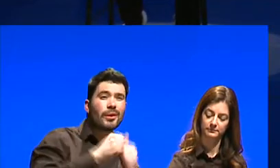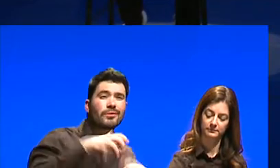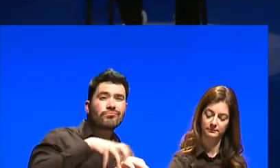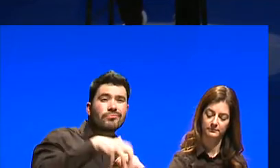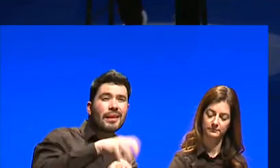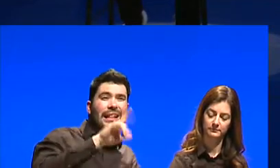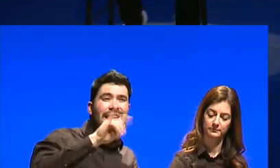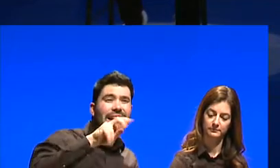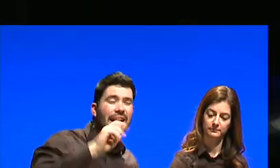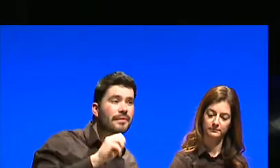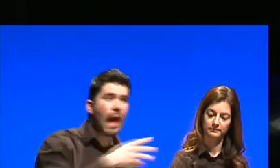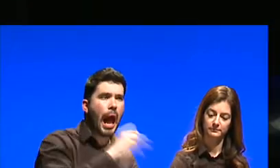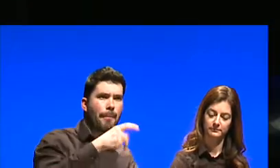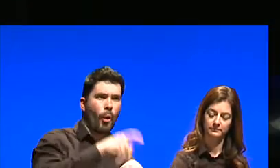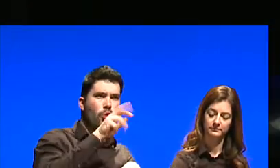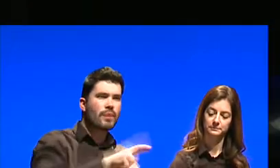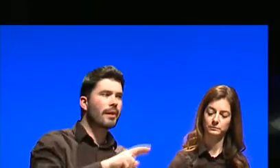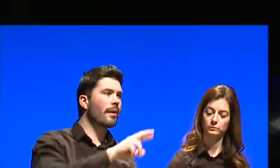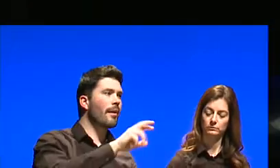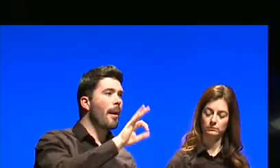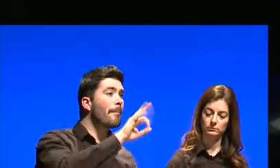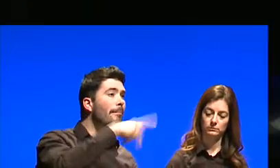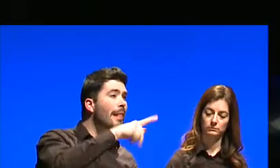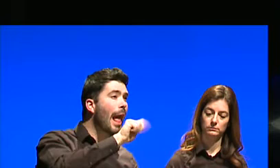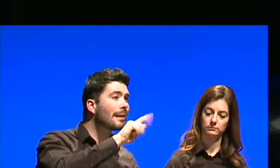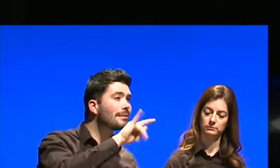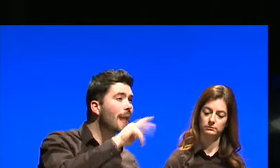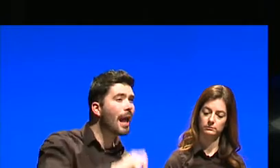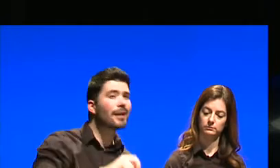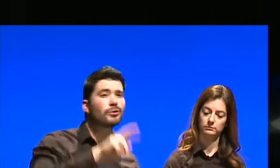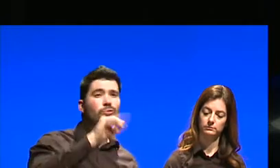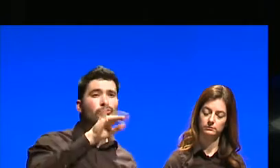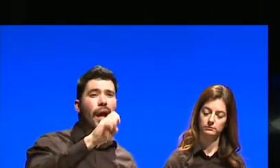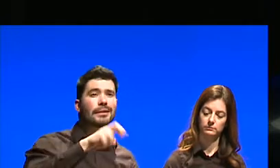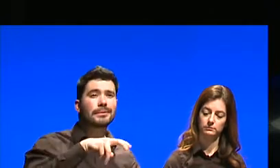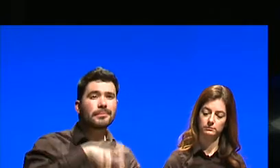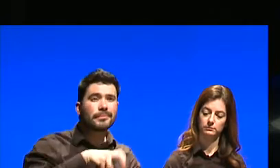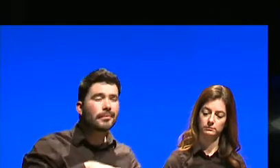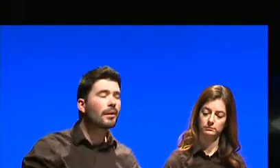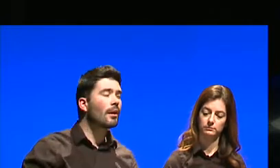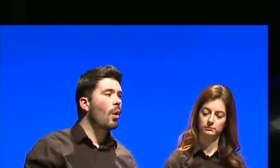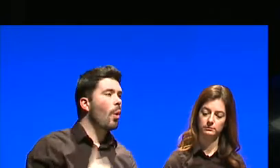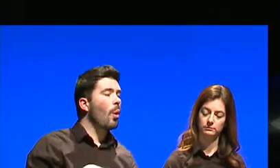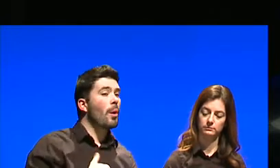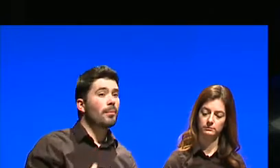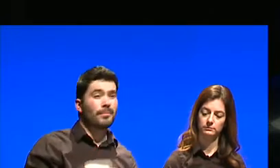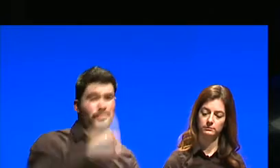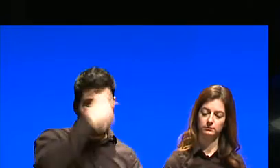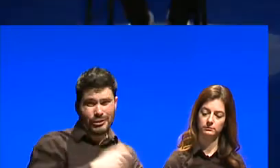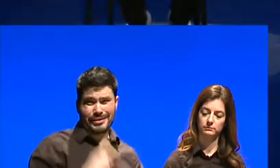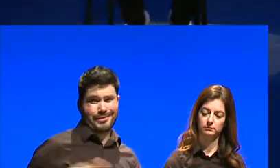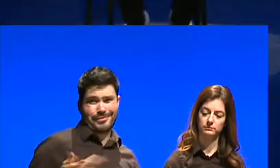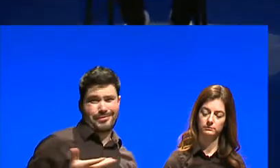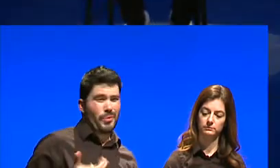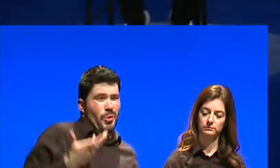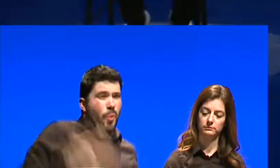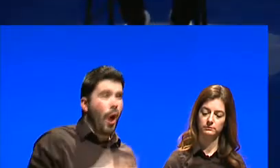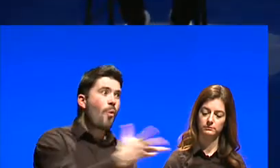Rican food, too. Fried plantains. Rice and beans. Chicken and stew. But my siblings and I, we don't want any of that. We